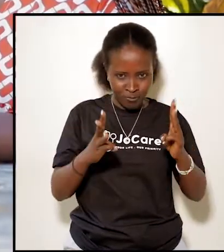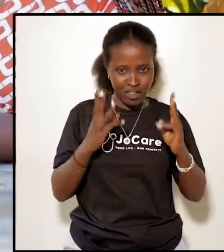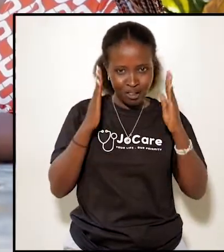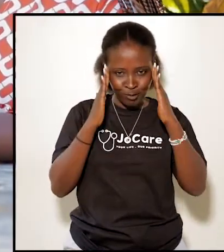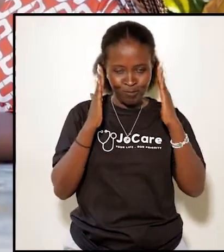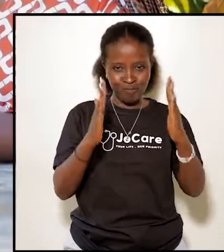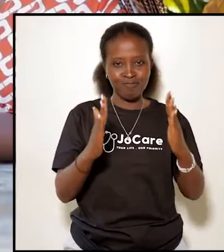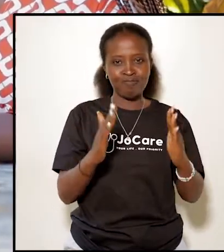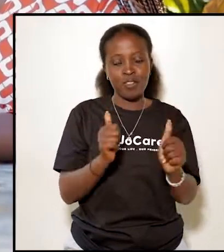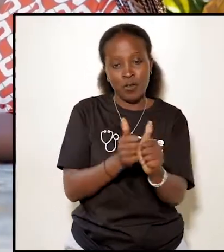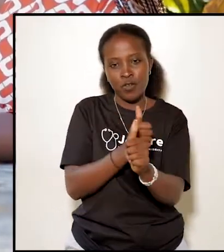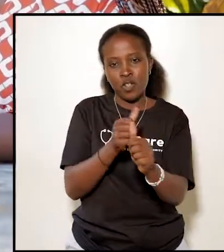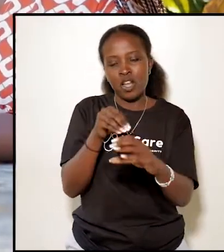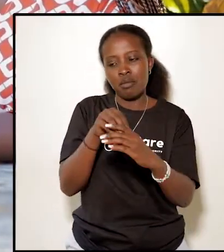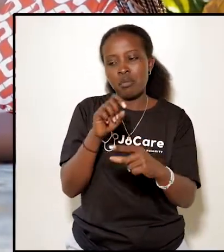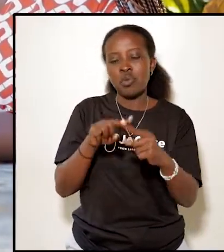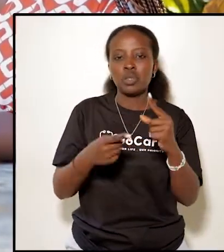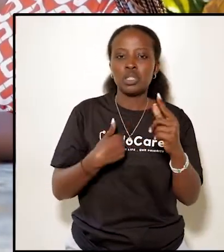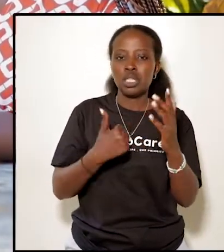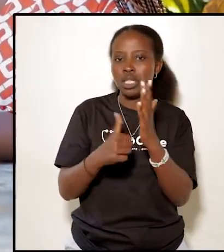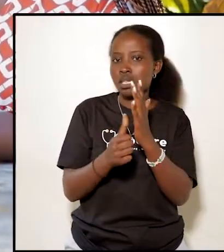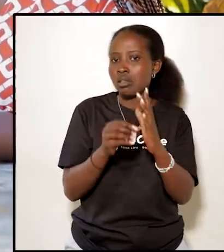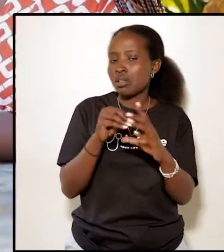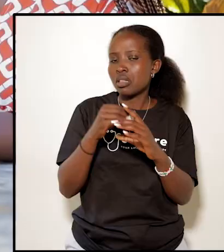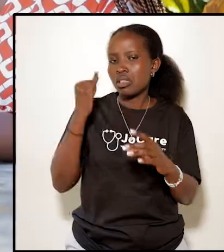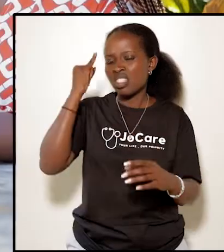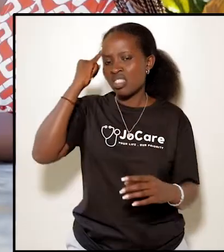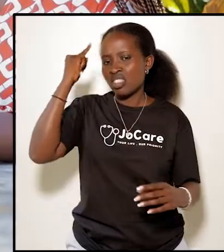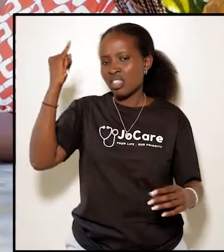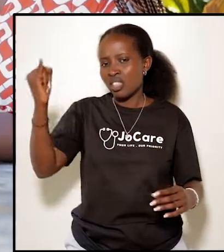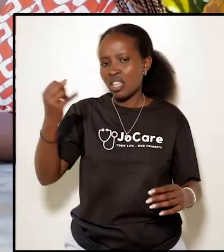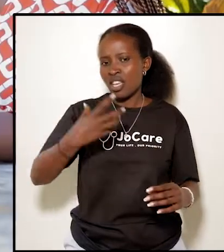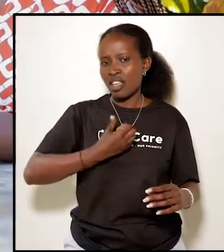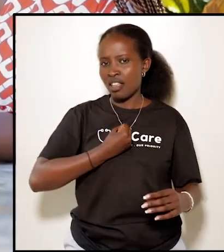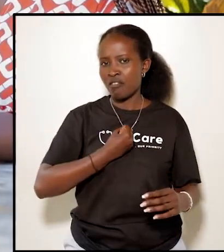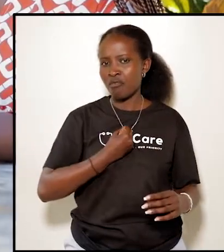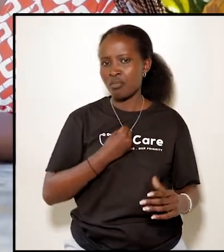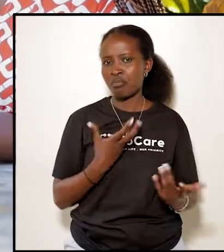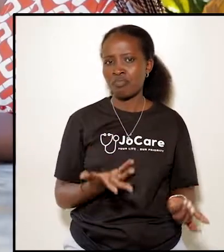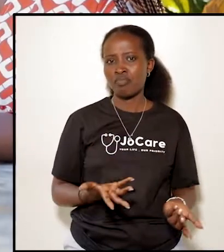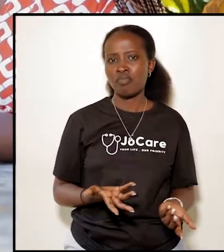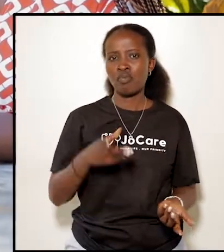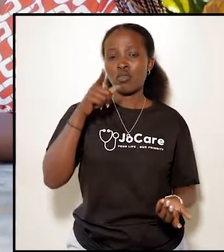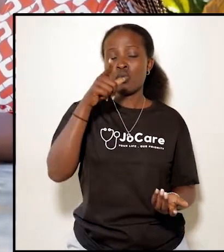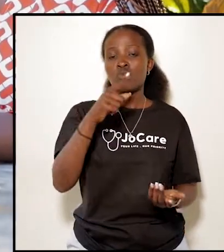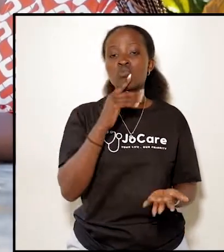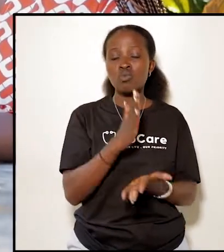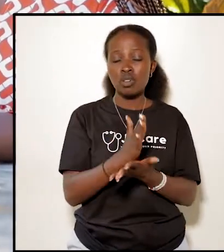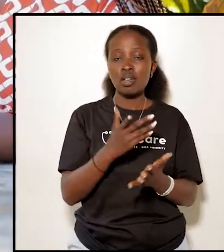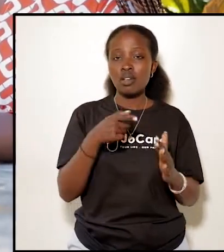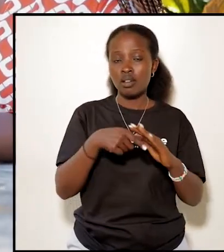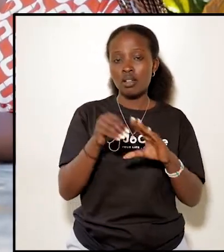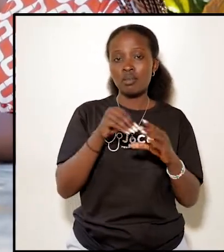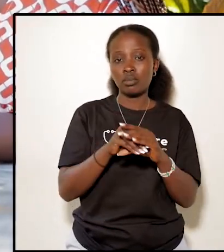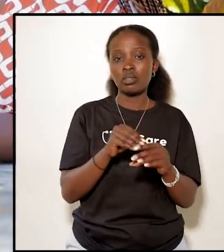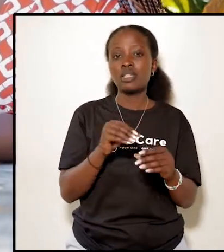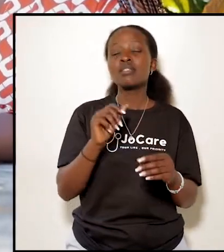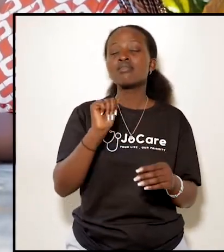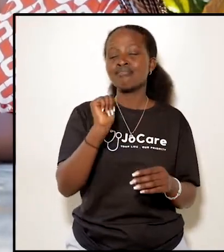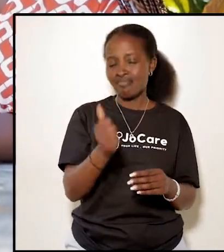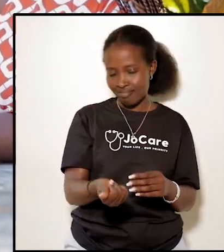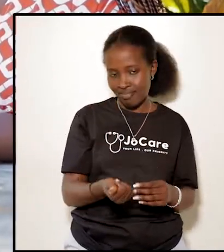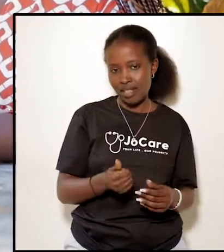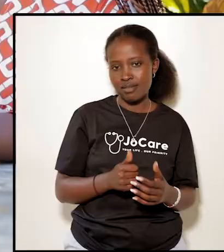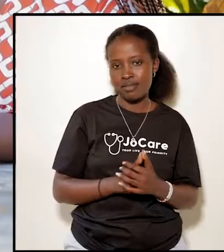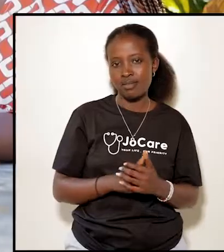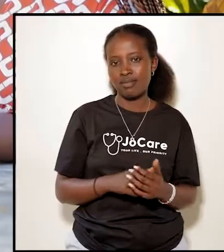or heavy bleeding. Yeah, yes. Okay. In that case, I think that you have those tumor in the uterus.